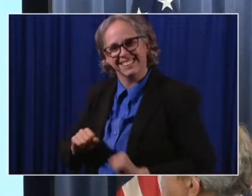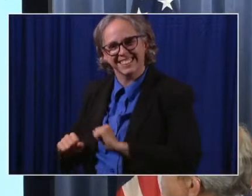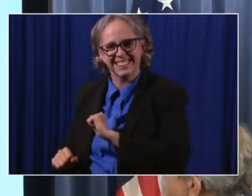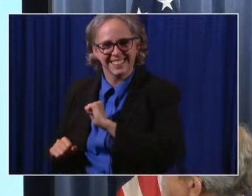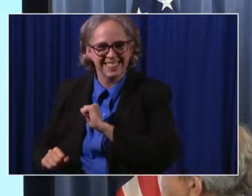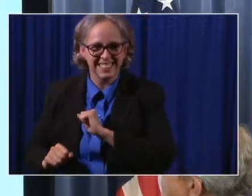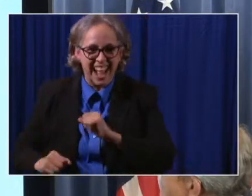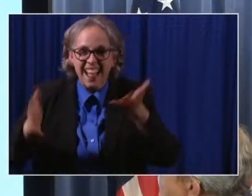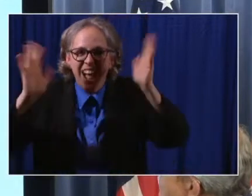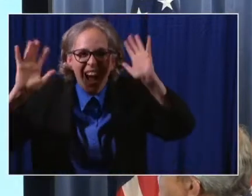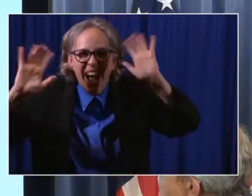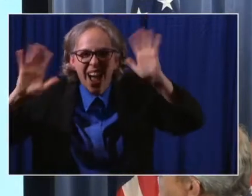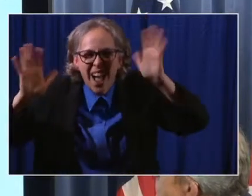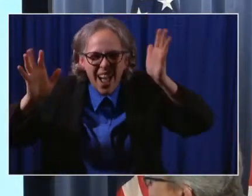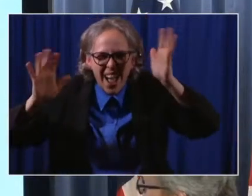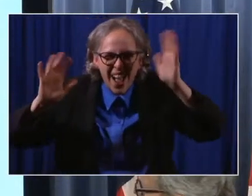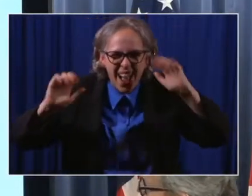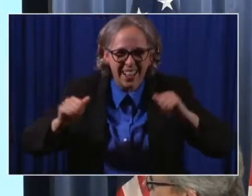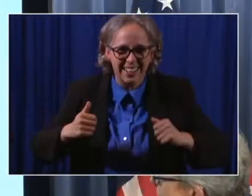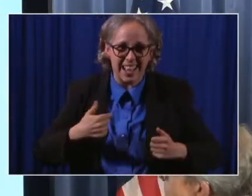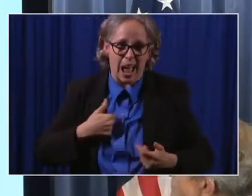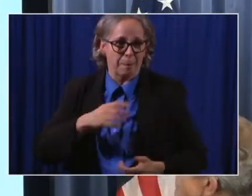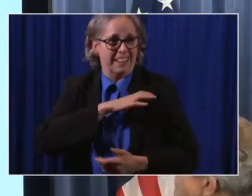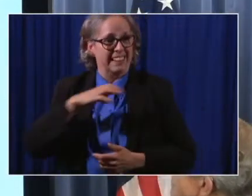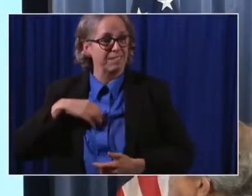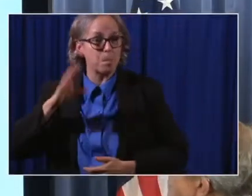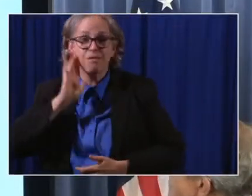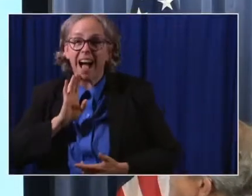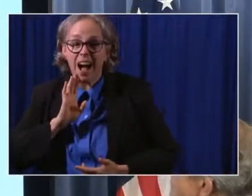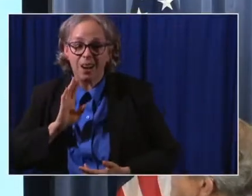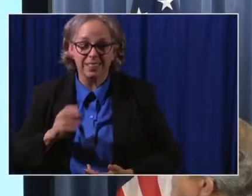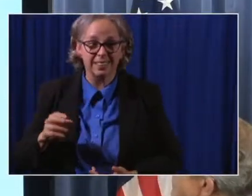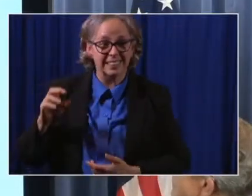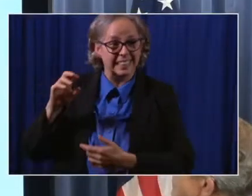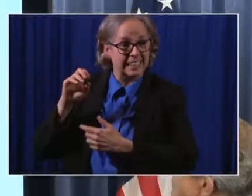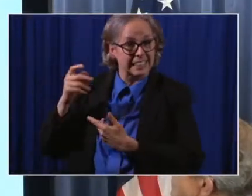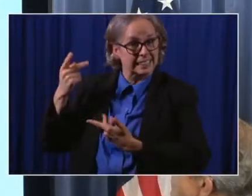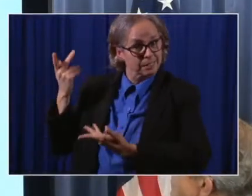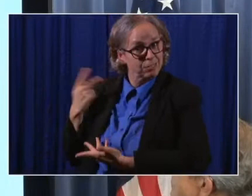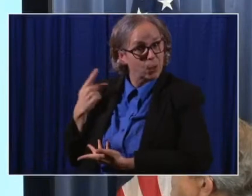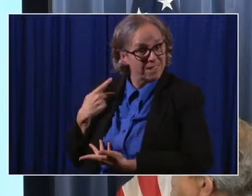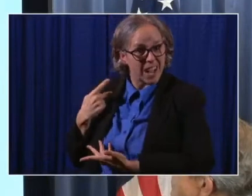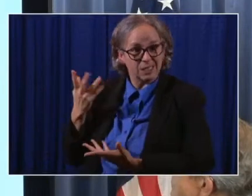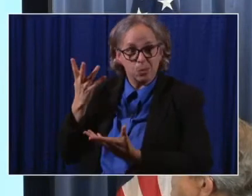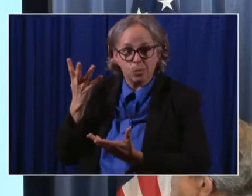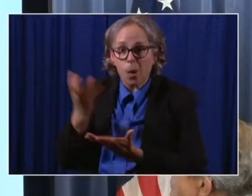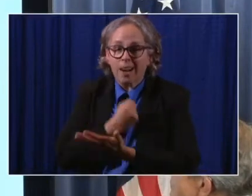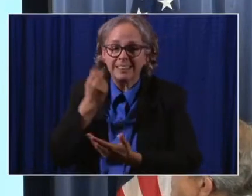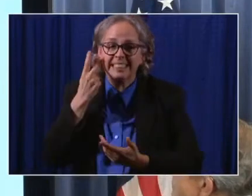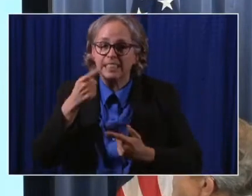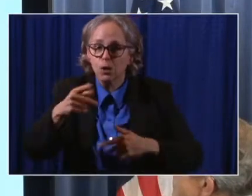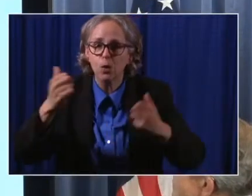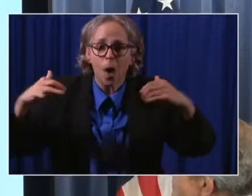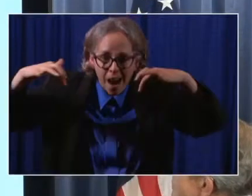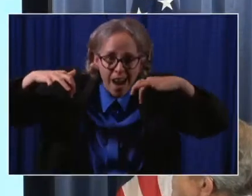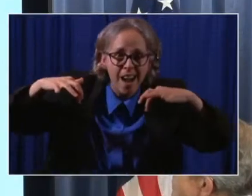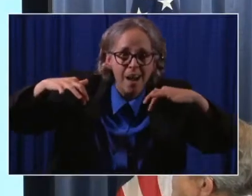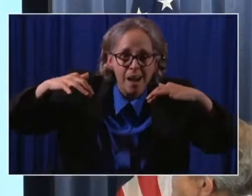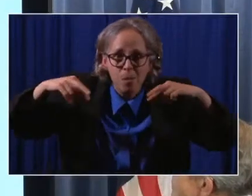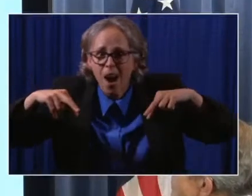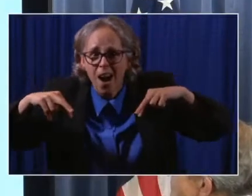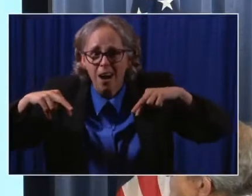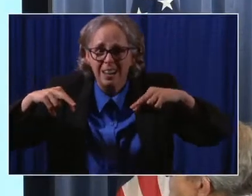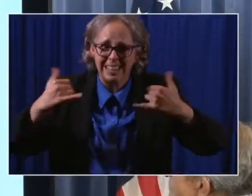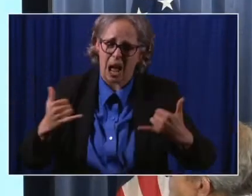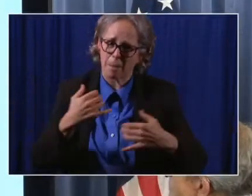What's up, guys? It's Denzel Ward of the Cleveland Browns. The team and I are looking forward to seeing you guys in the stadium this year, so just want you guys to continue to make smart decisions and